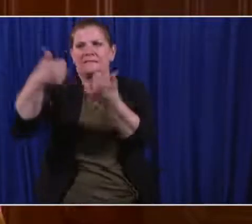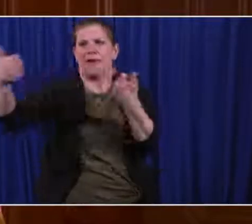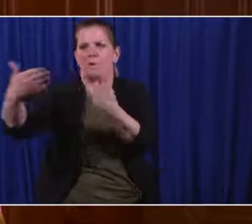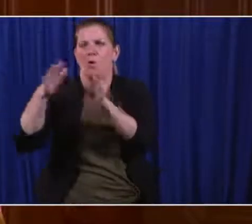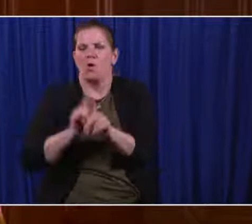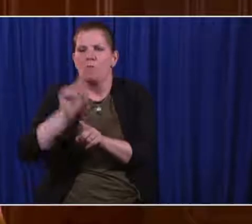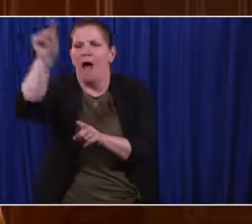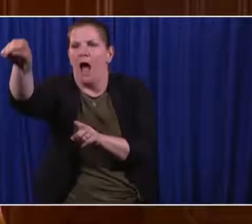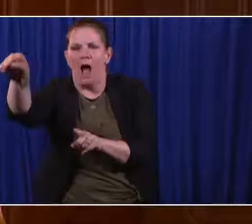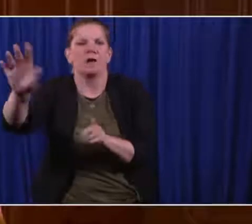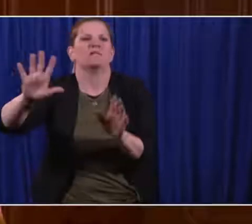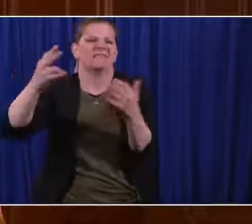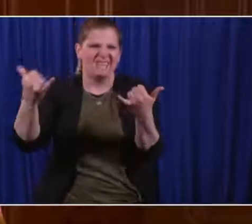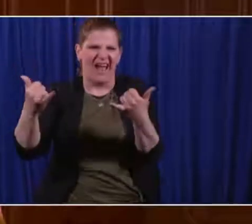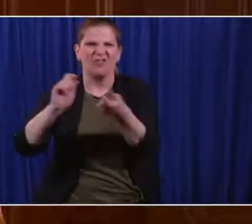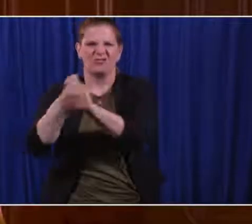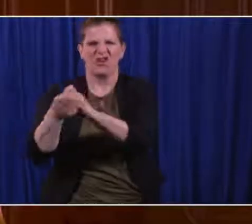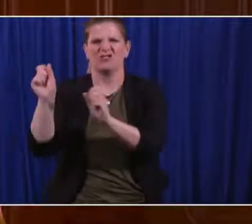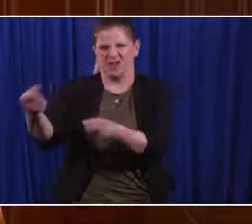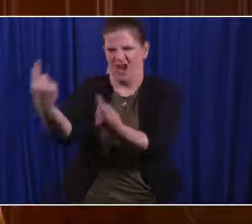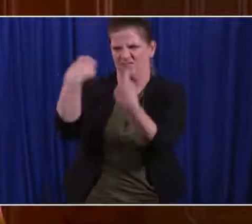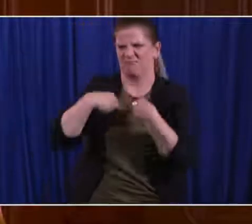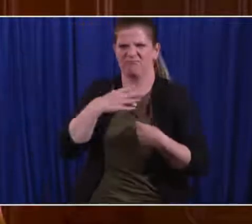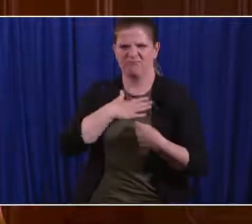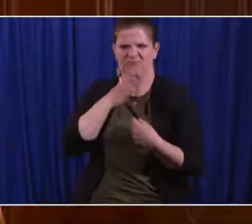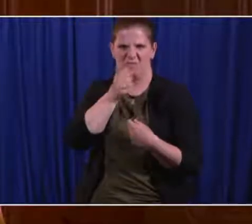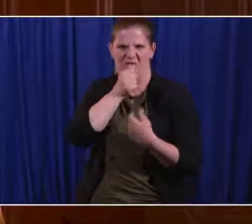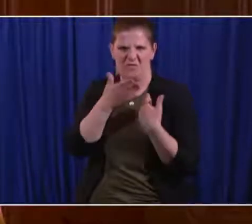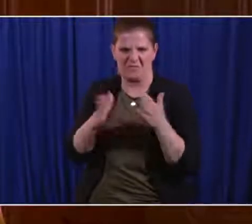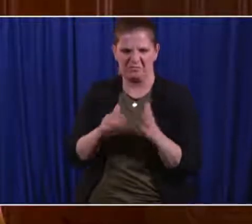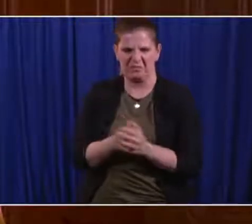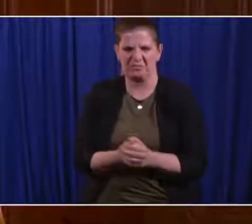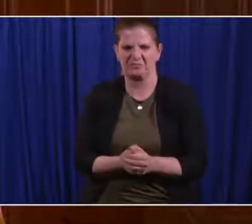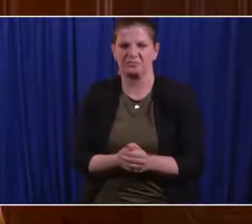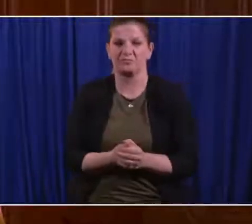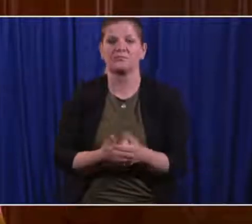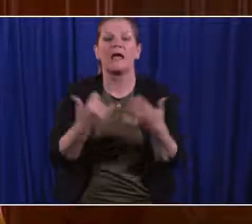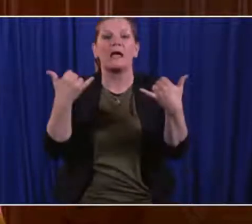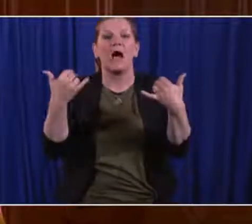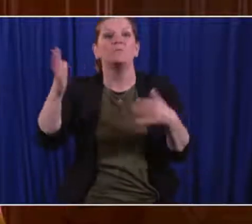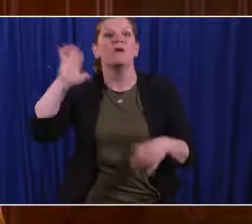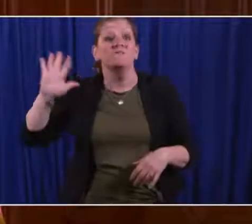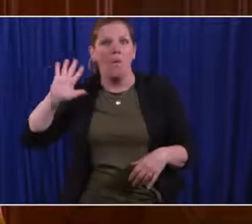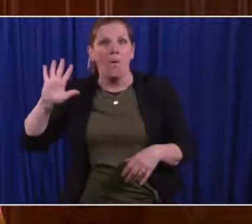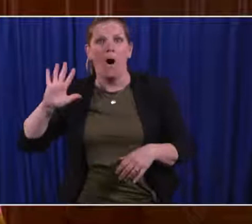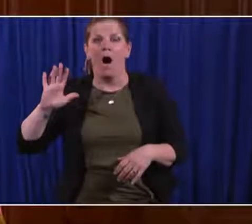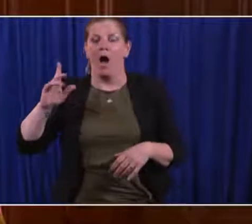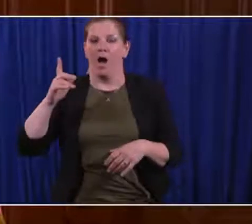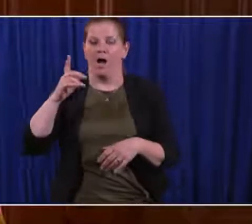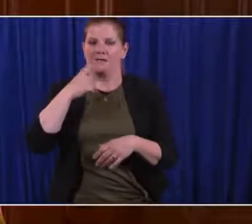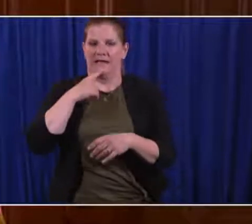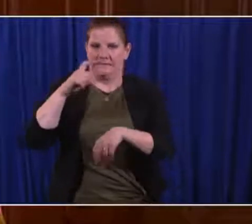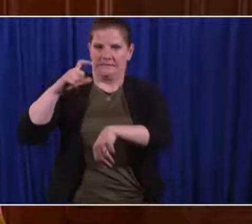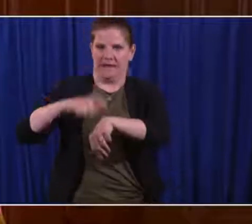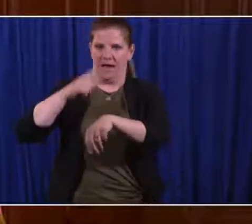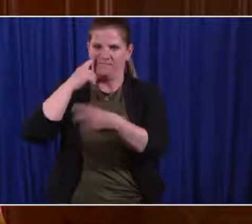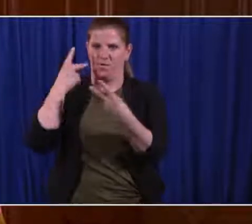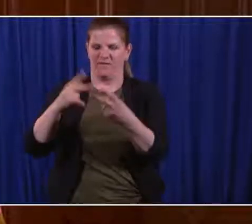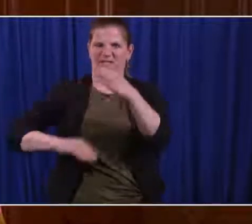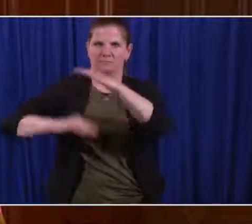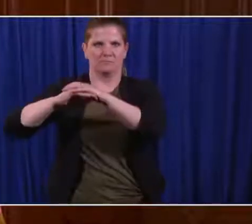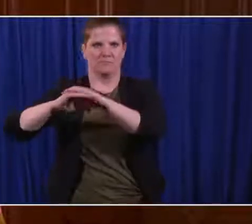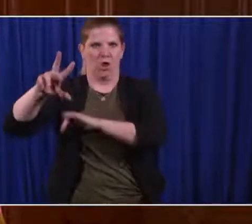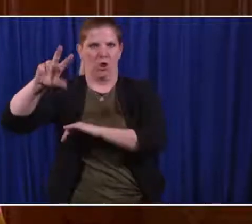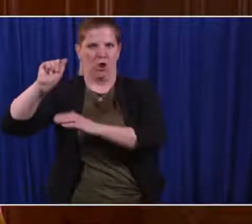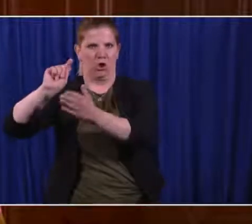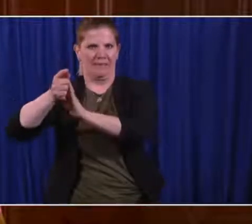true. We are setting 30 minutes as the minimum amount of time for the visit. Minimum. In